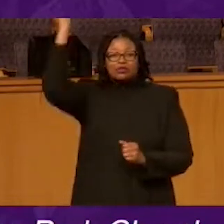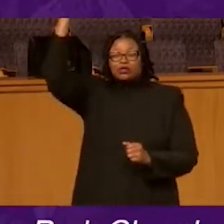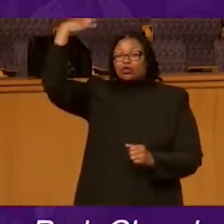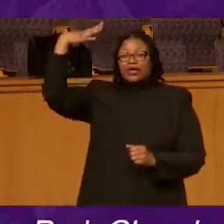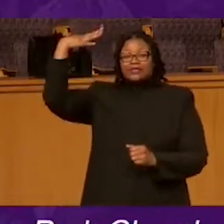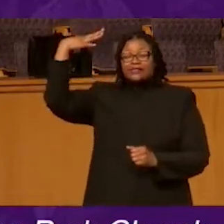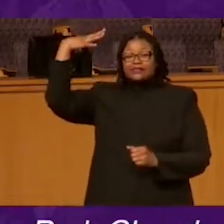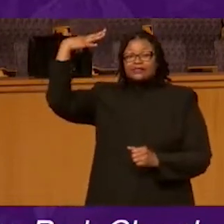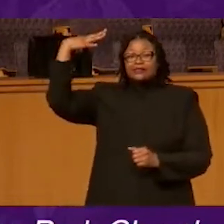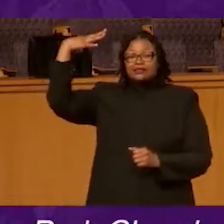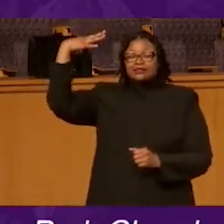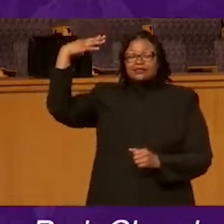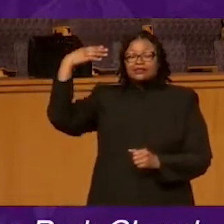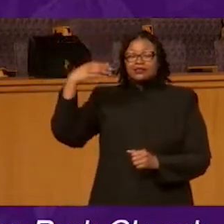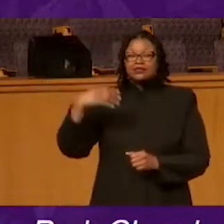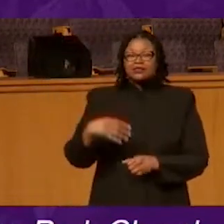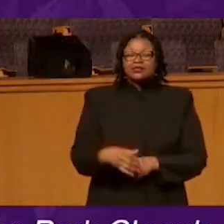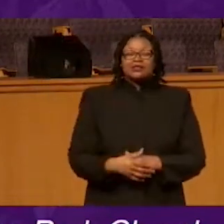And